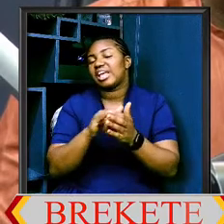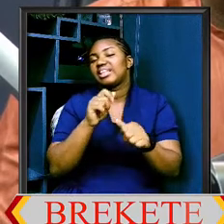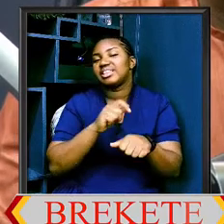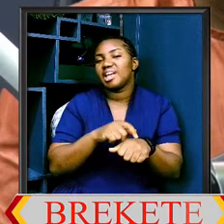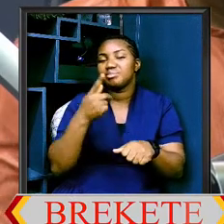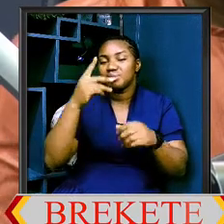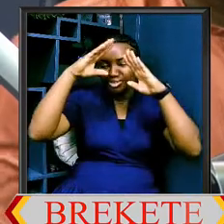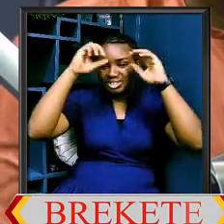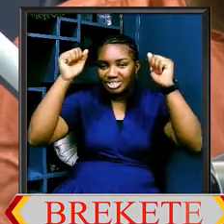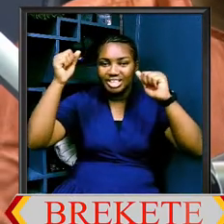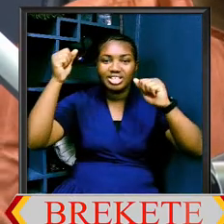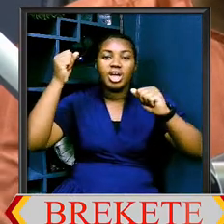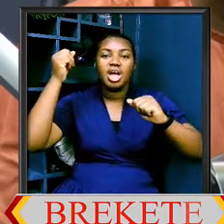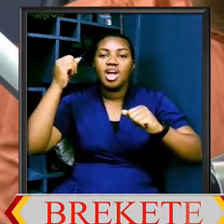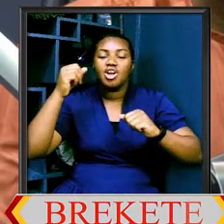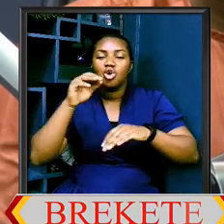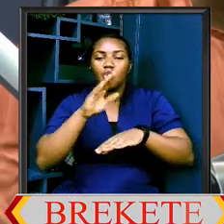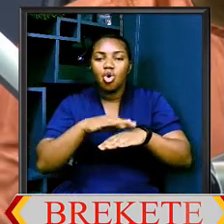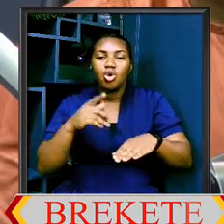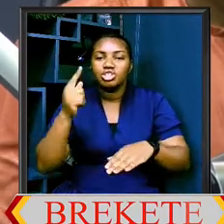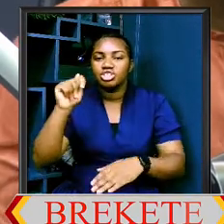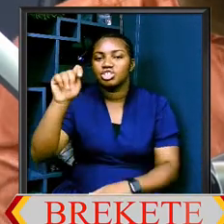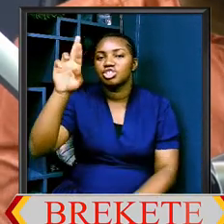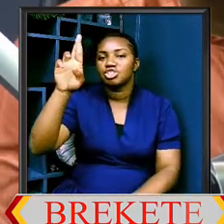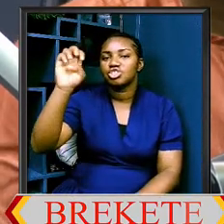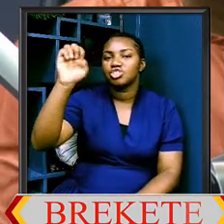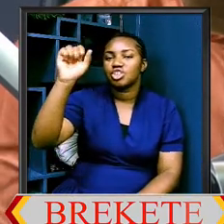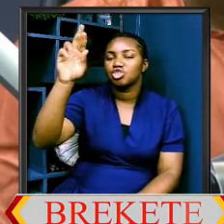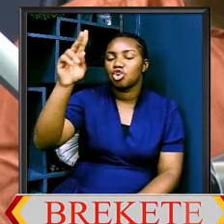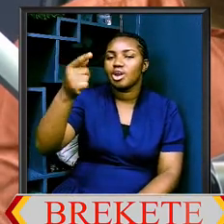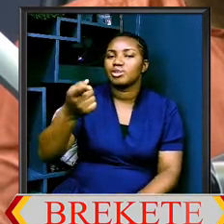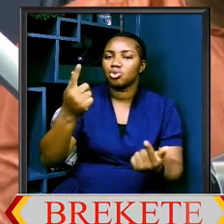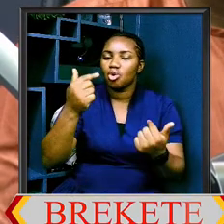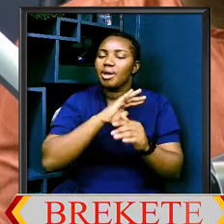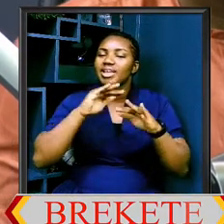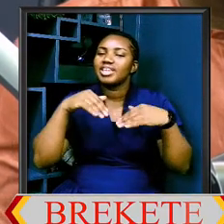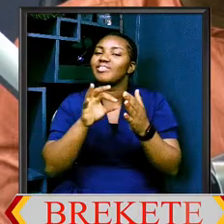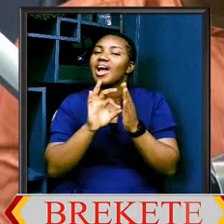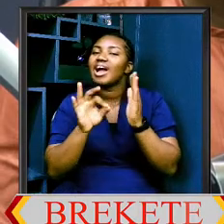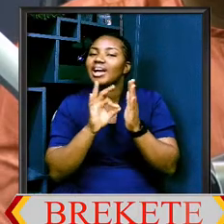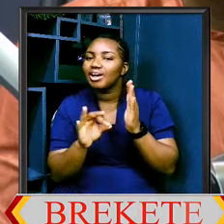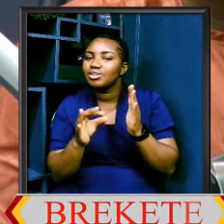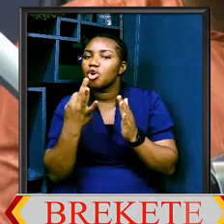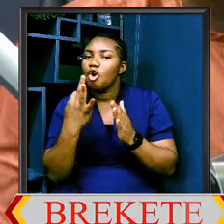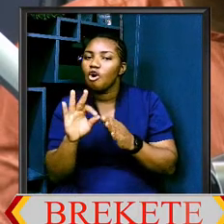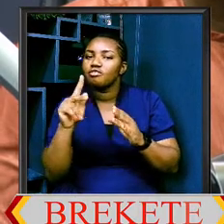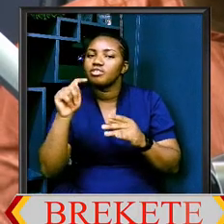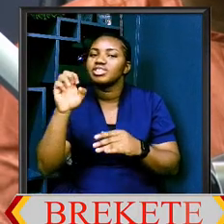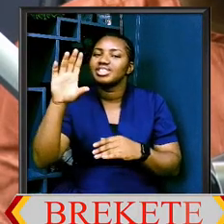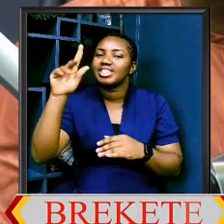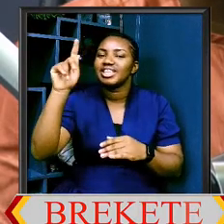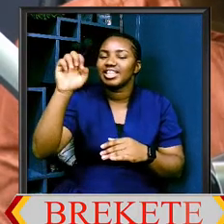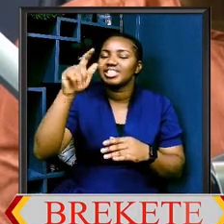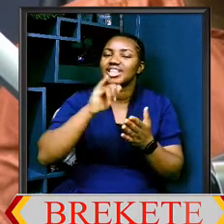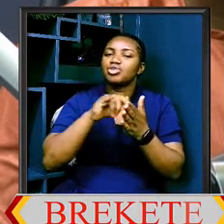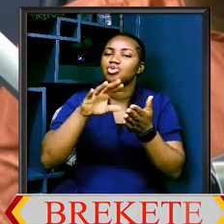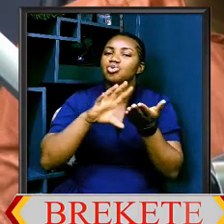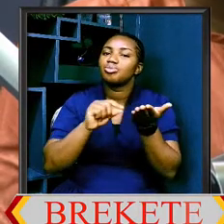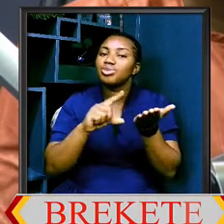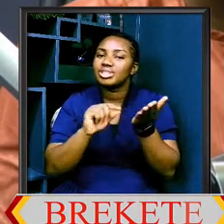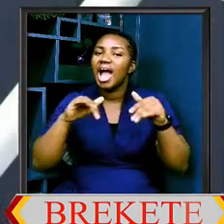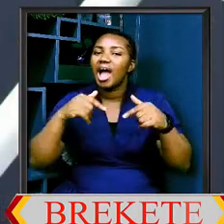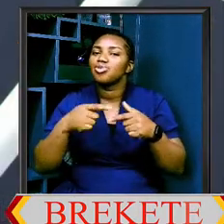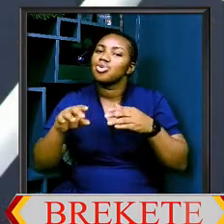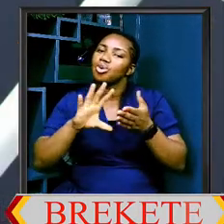the president been summoned the treasurer say, can't give account of ticket where you don't print, how